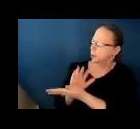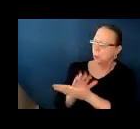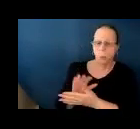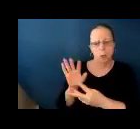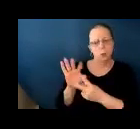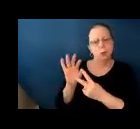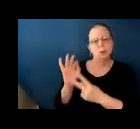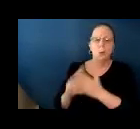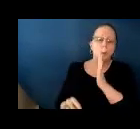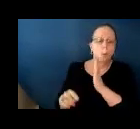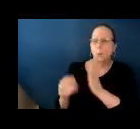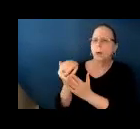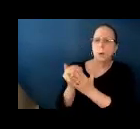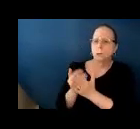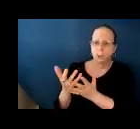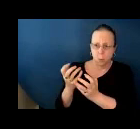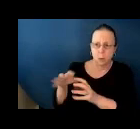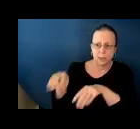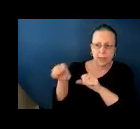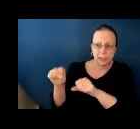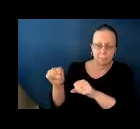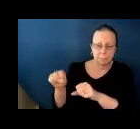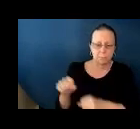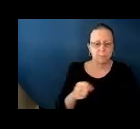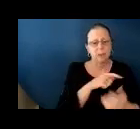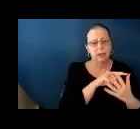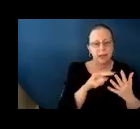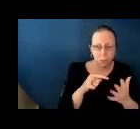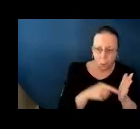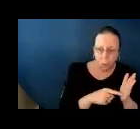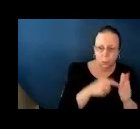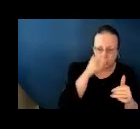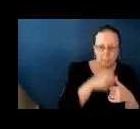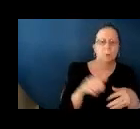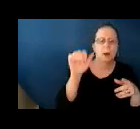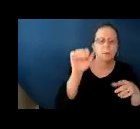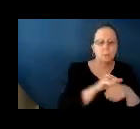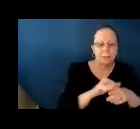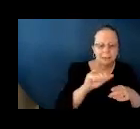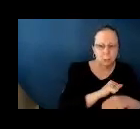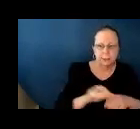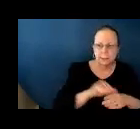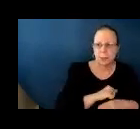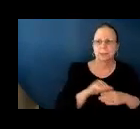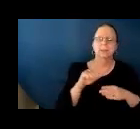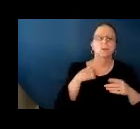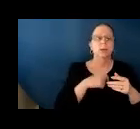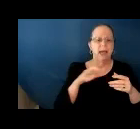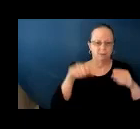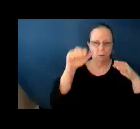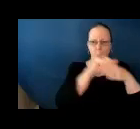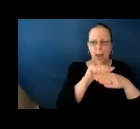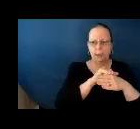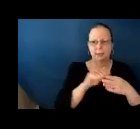to take, okay? The thing to remember here, right, is that you practice, practice, practice, right? We've got to practice these